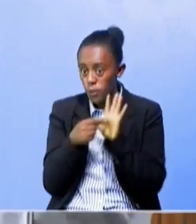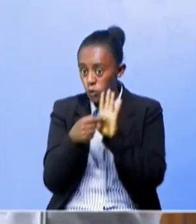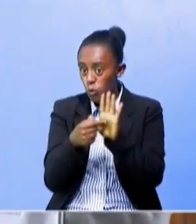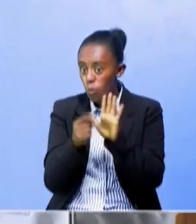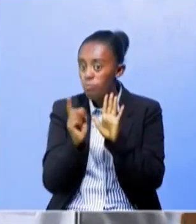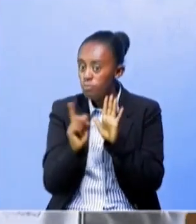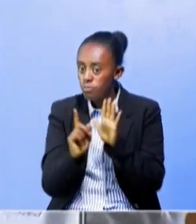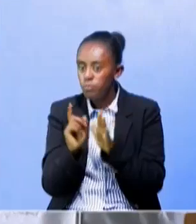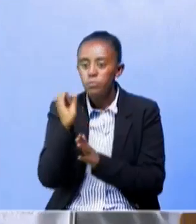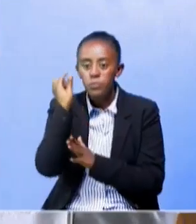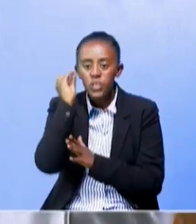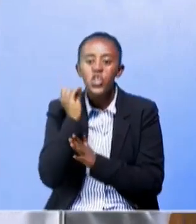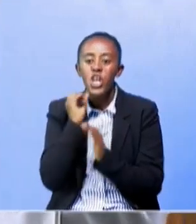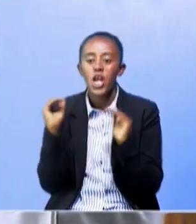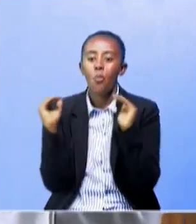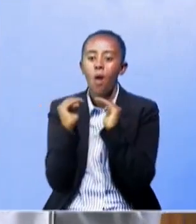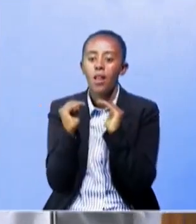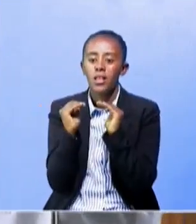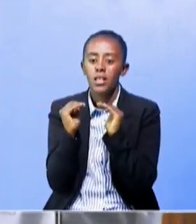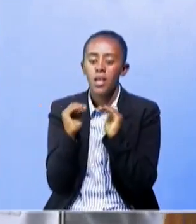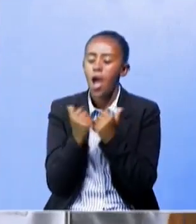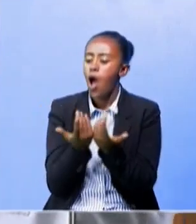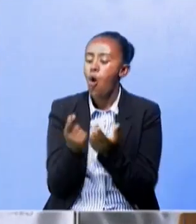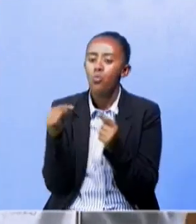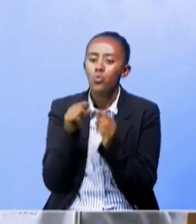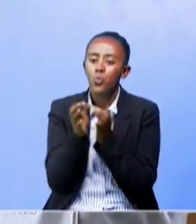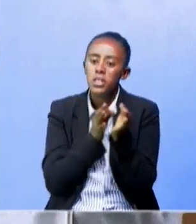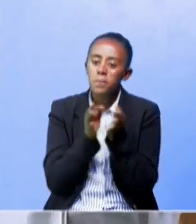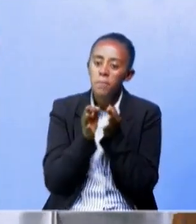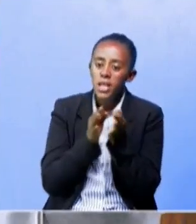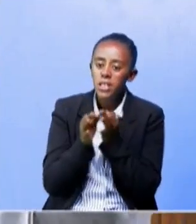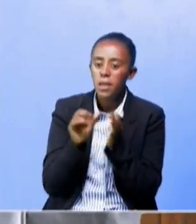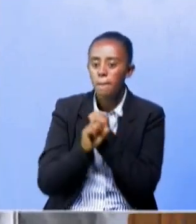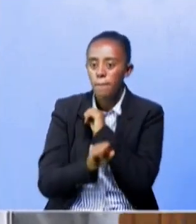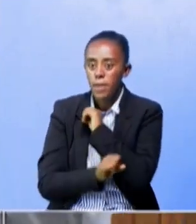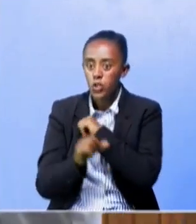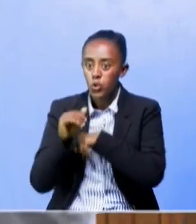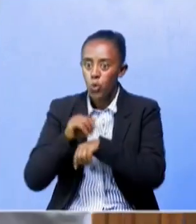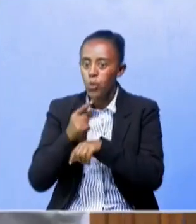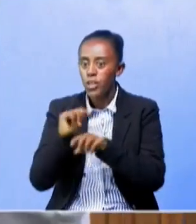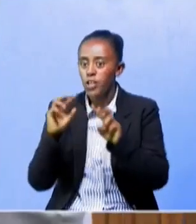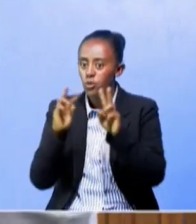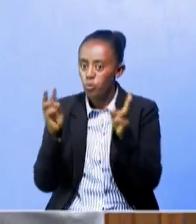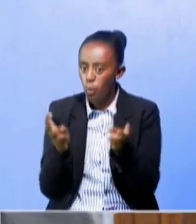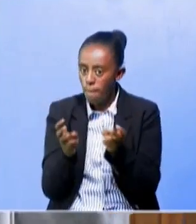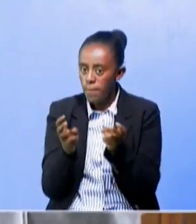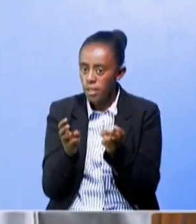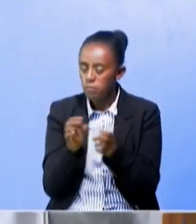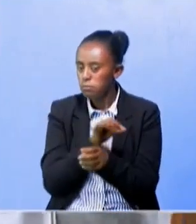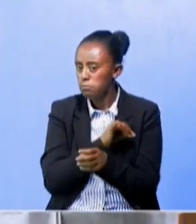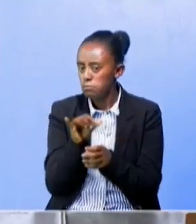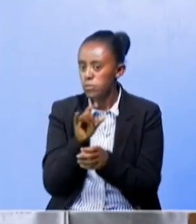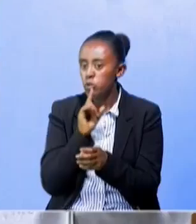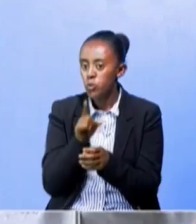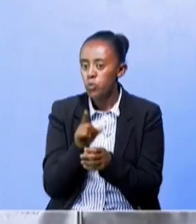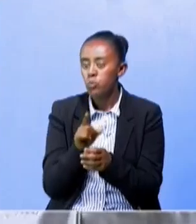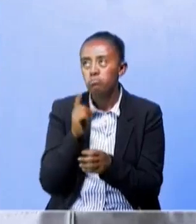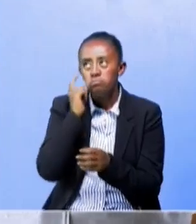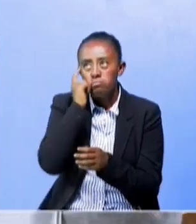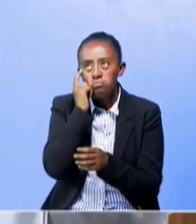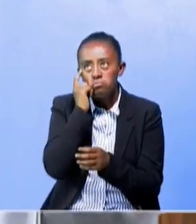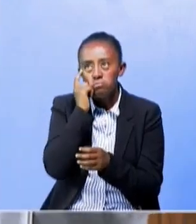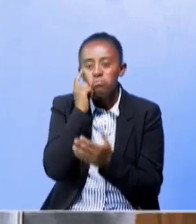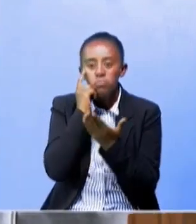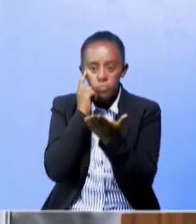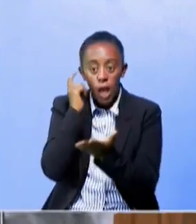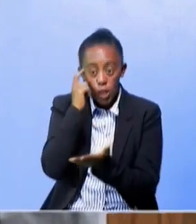is gender equality. The way how to express based on the topic. The thing is true. Assume that one of